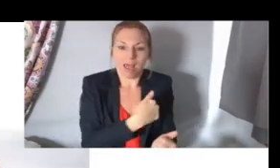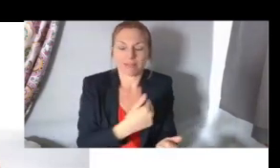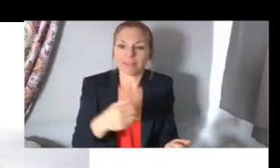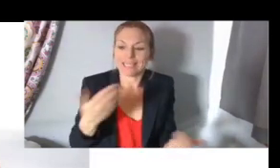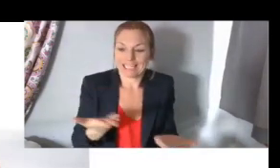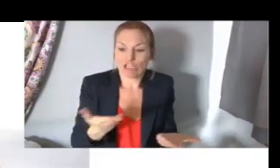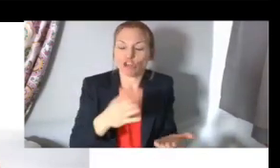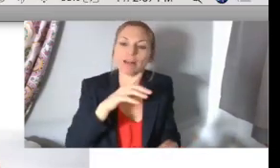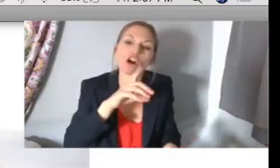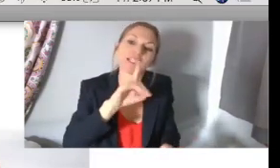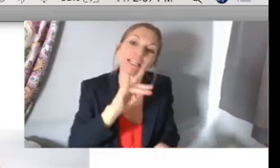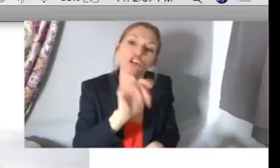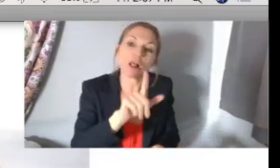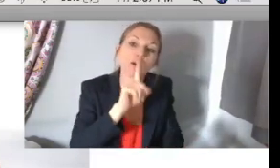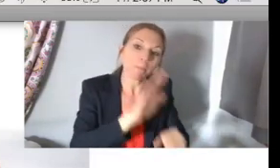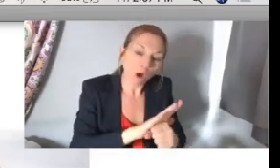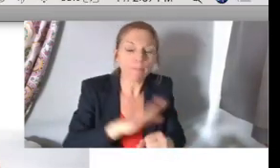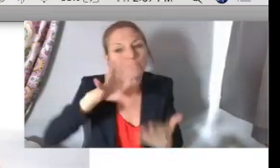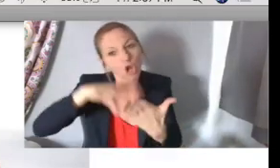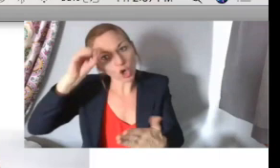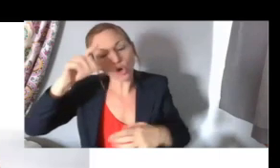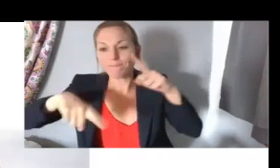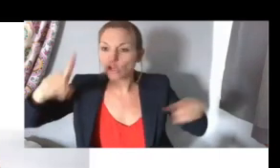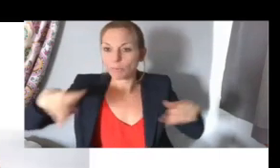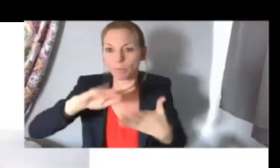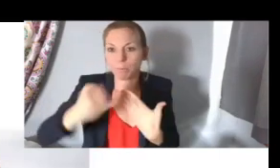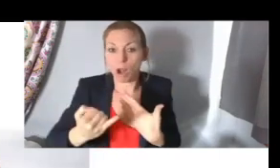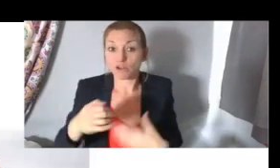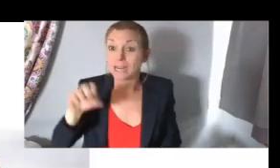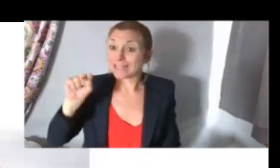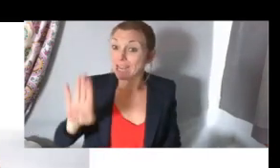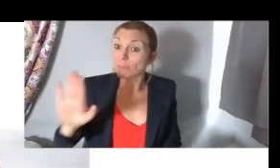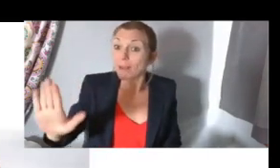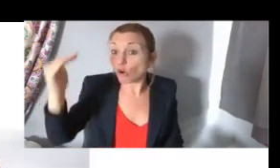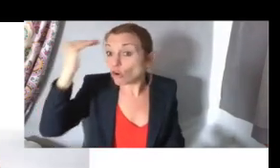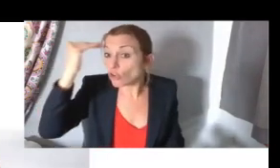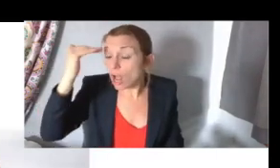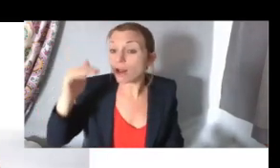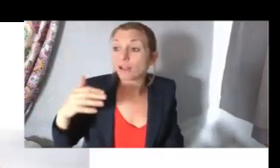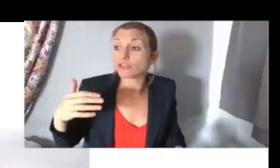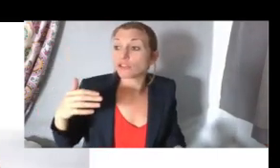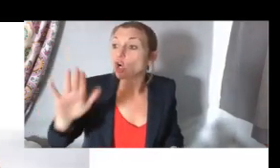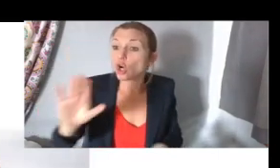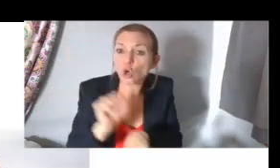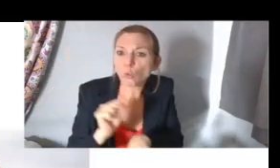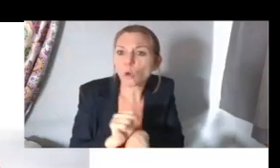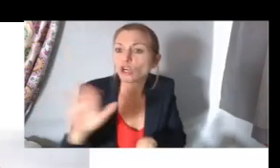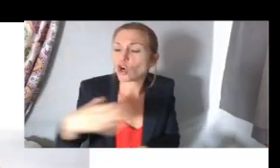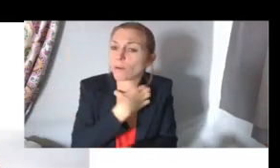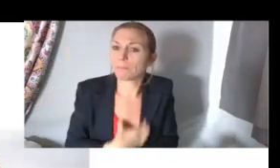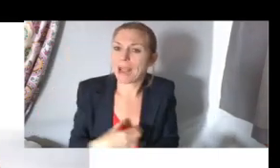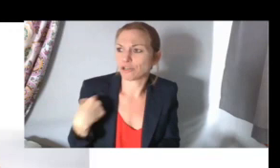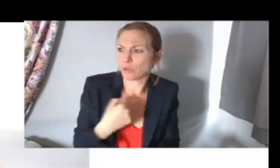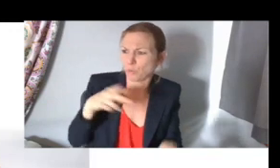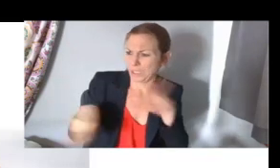Learner Variability Project, and we have been quite impressed with her knowledge, her work, and her passion. So I will turn it over to